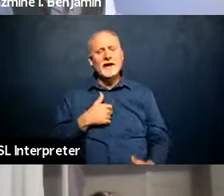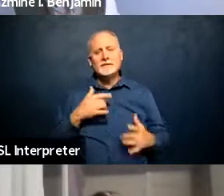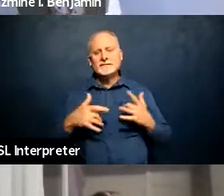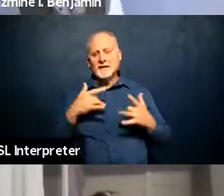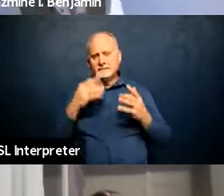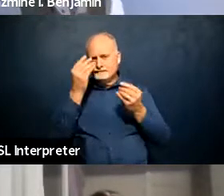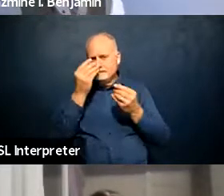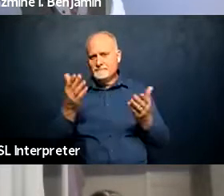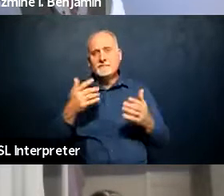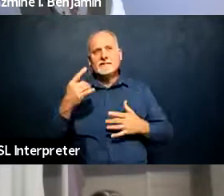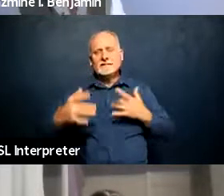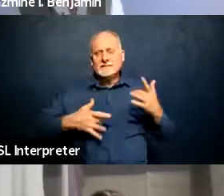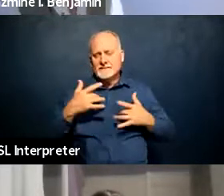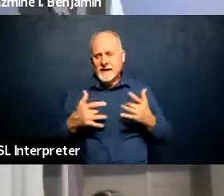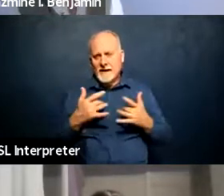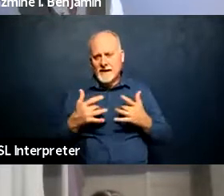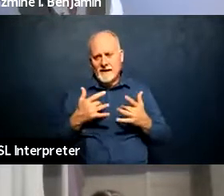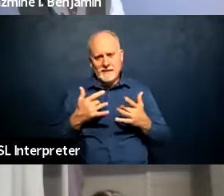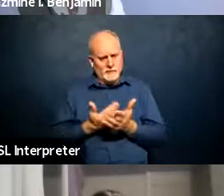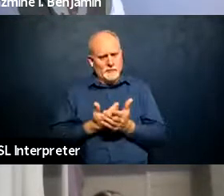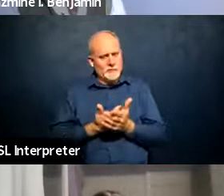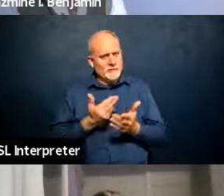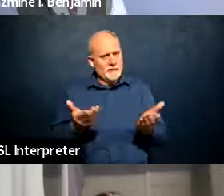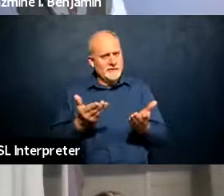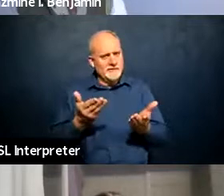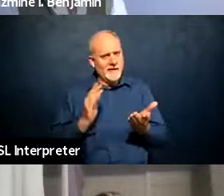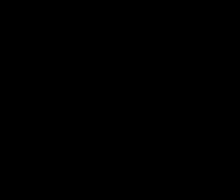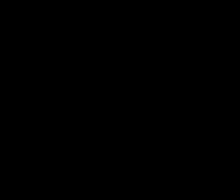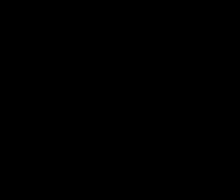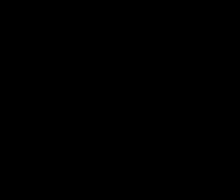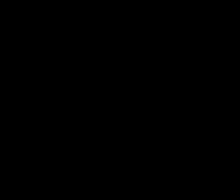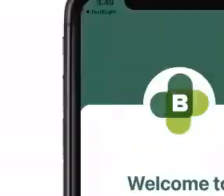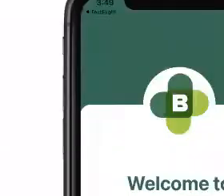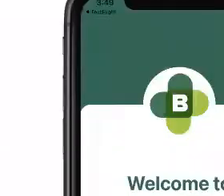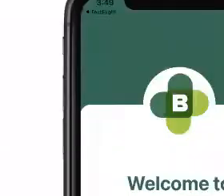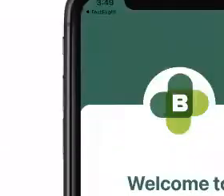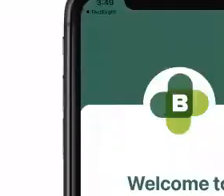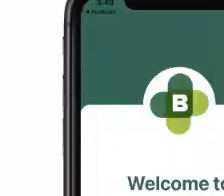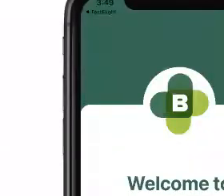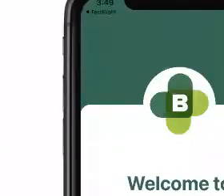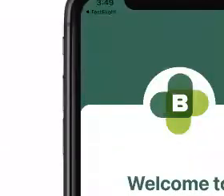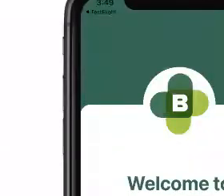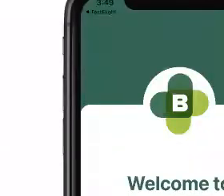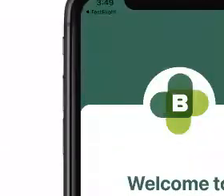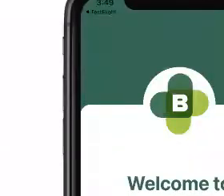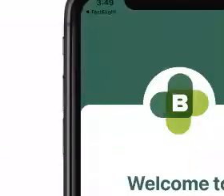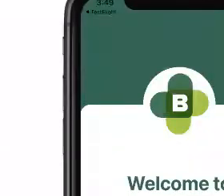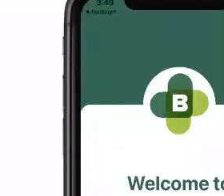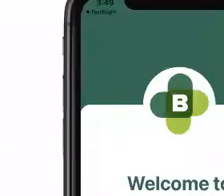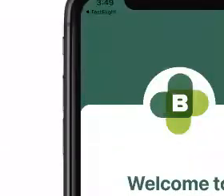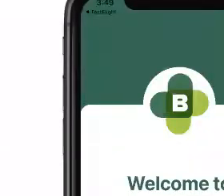the most exciting additions to come to campus this year, and that is the Be Well UAB mobile app.